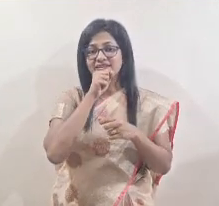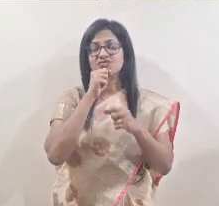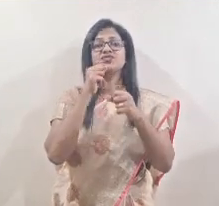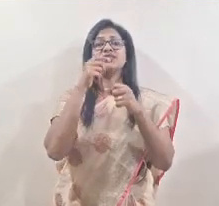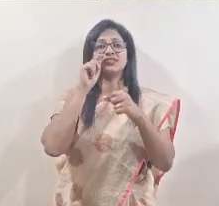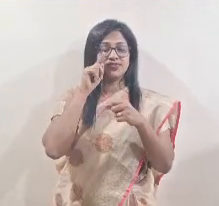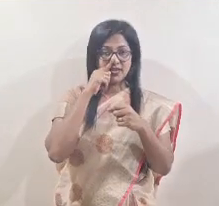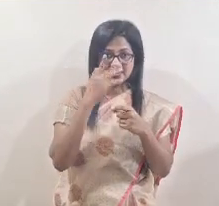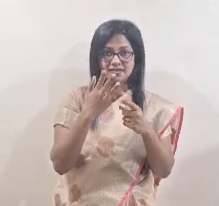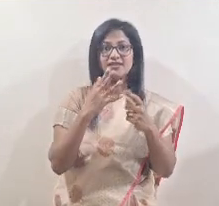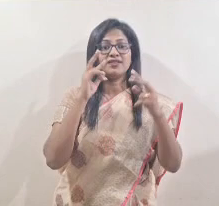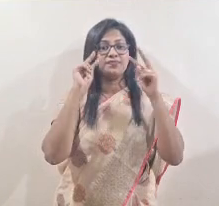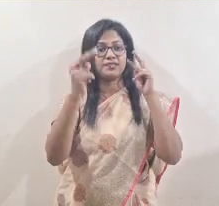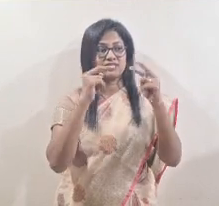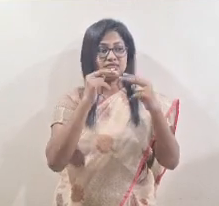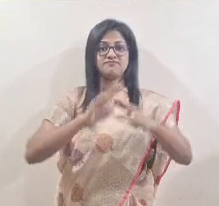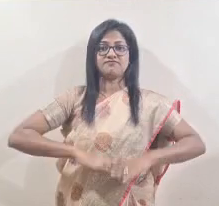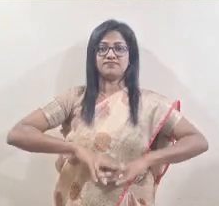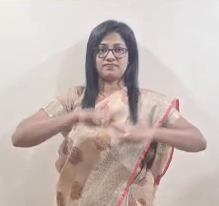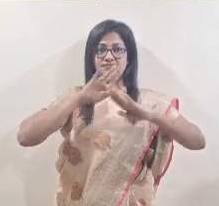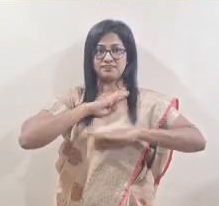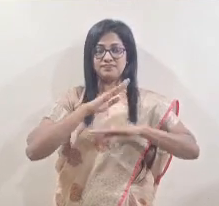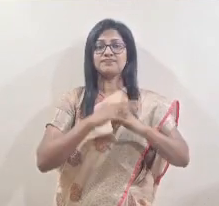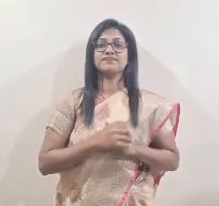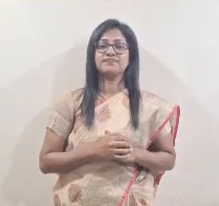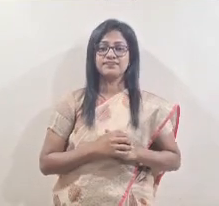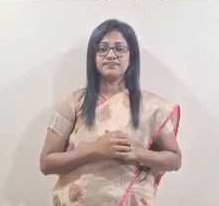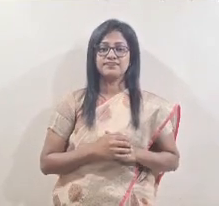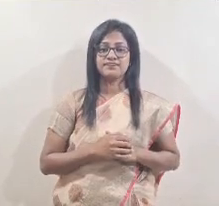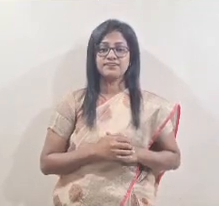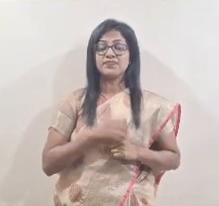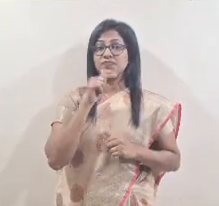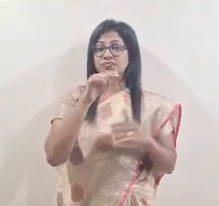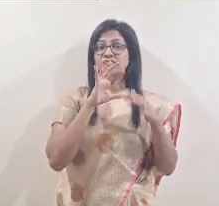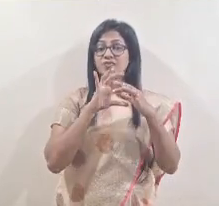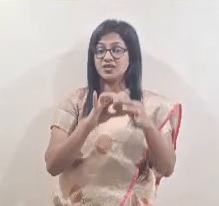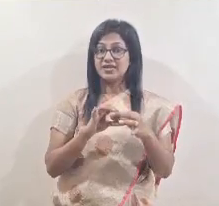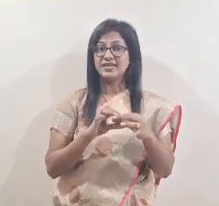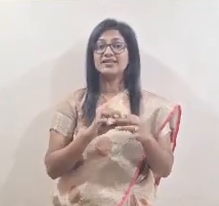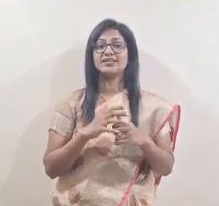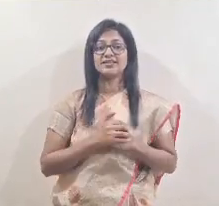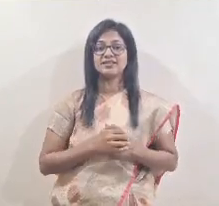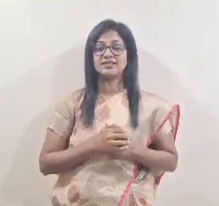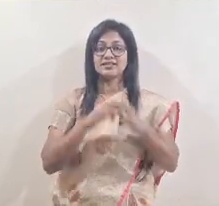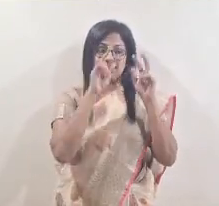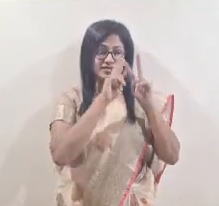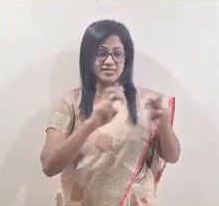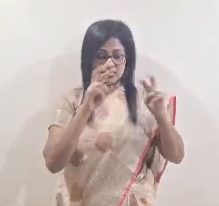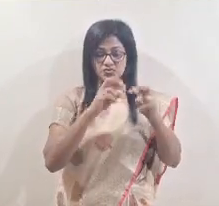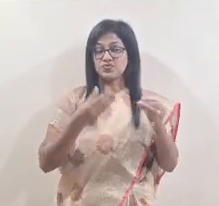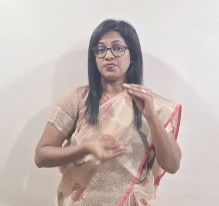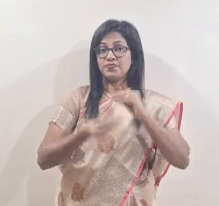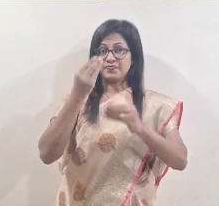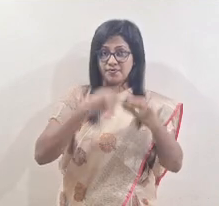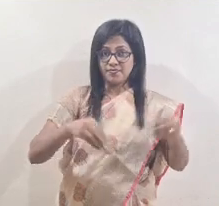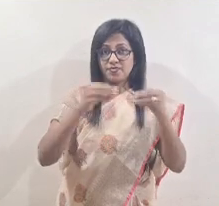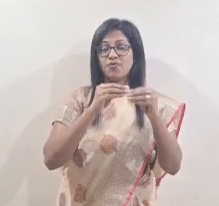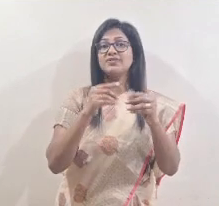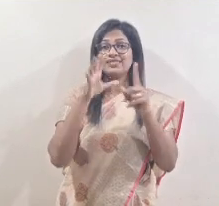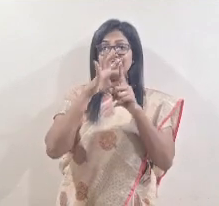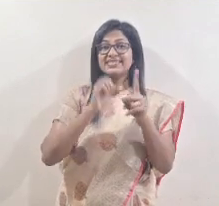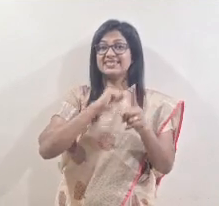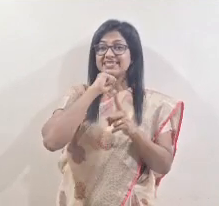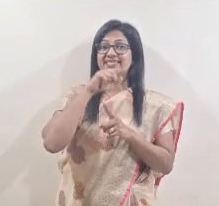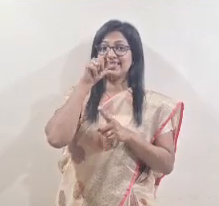gender on the perceived satisfaction. So for taking my research further, I have taken